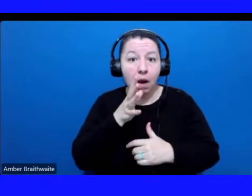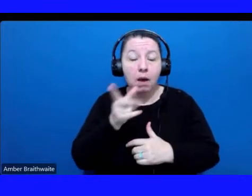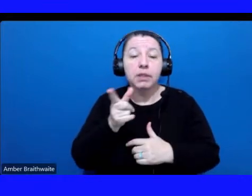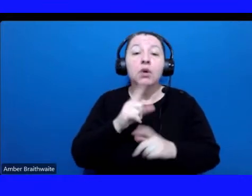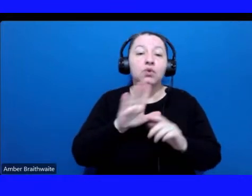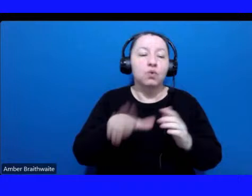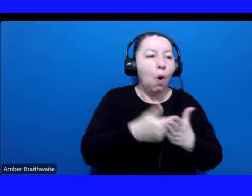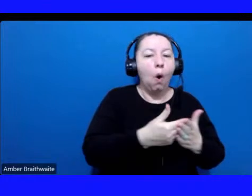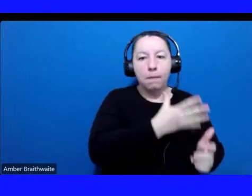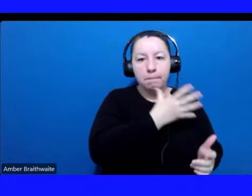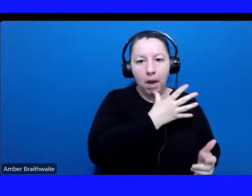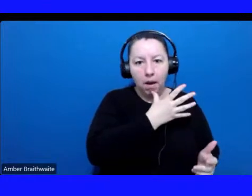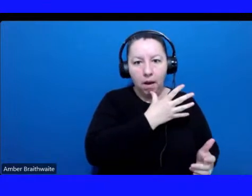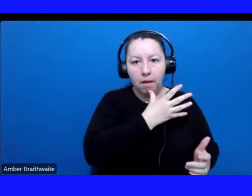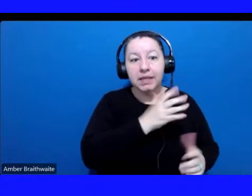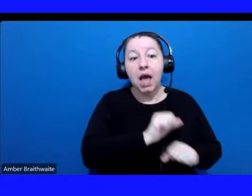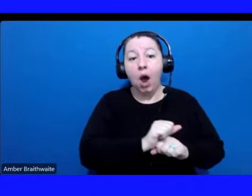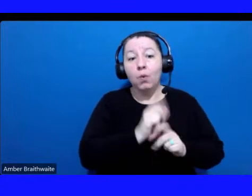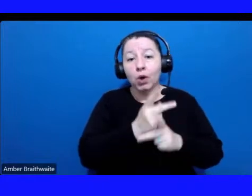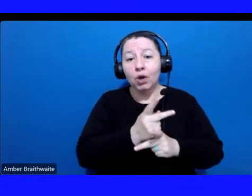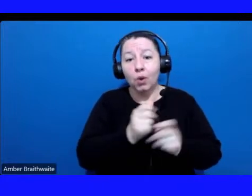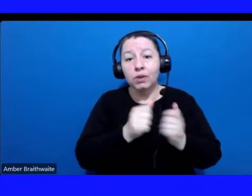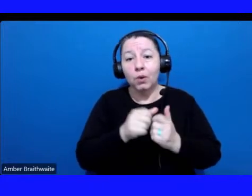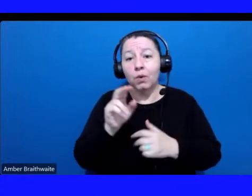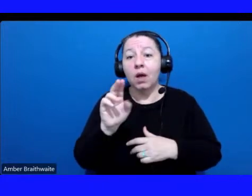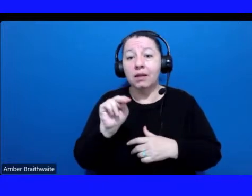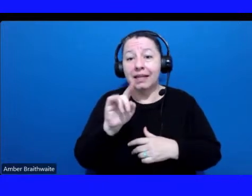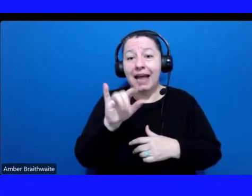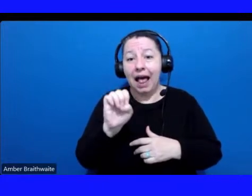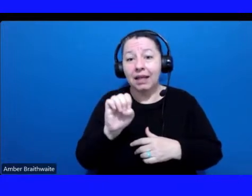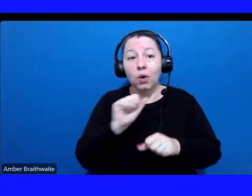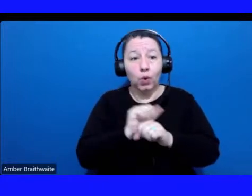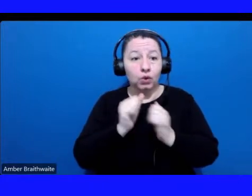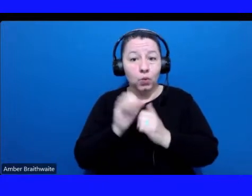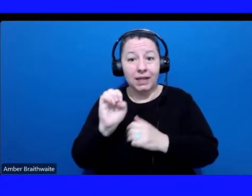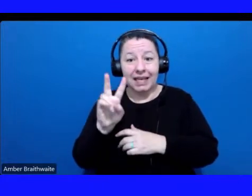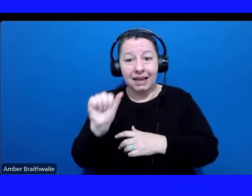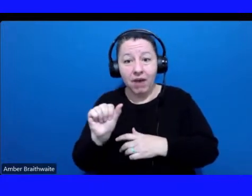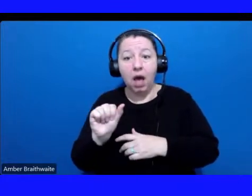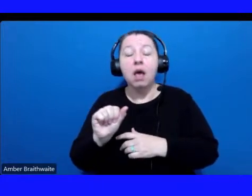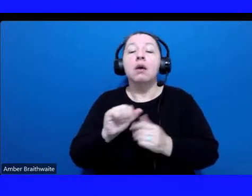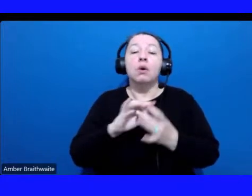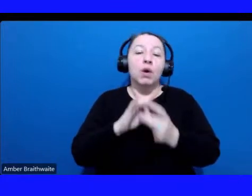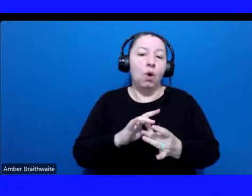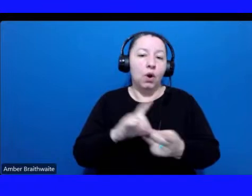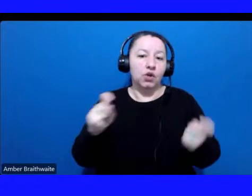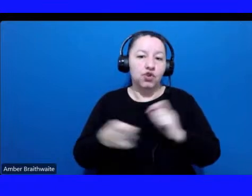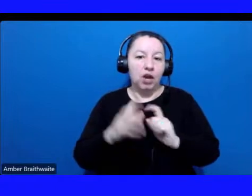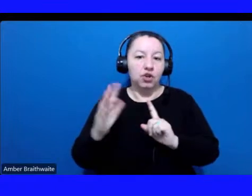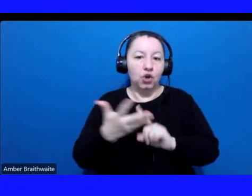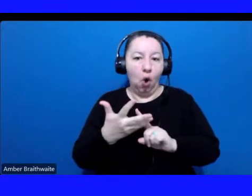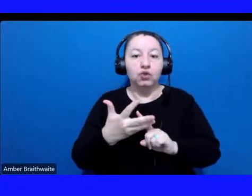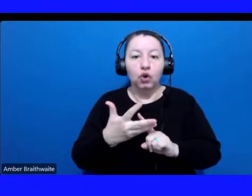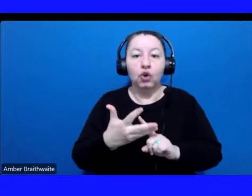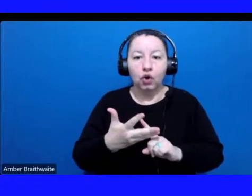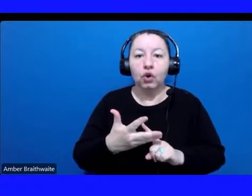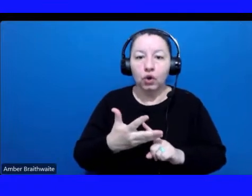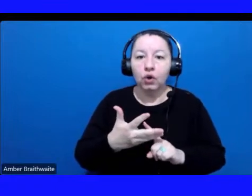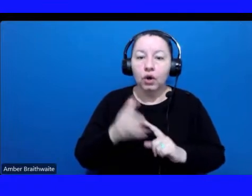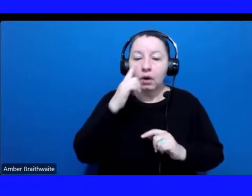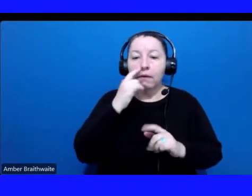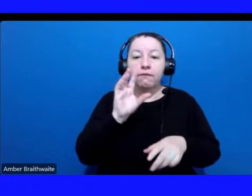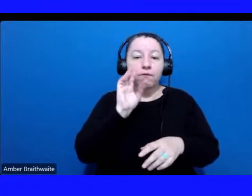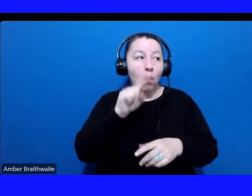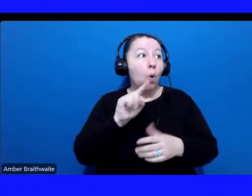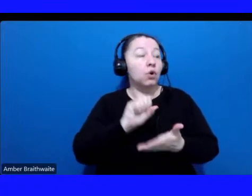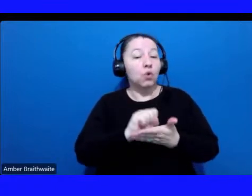interface things like depression prevention in women's health and keep people healthy. The problem, I remember, Michelle, when you decided